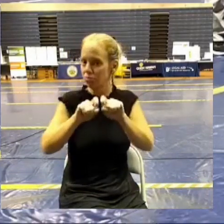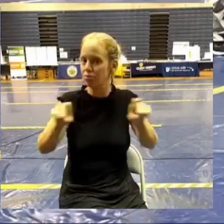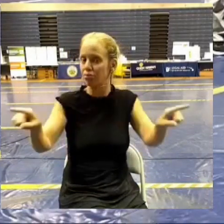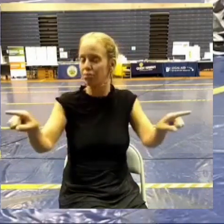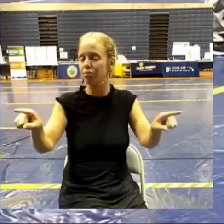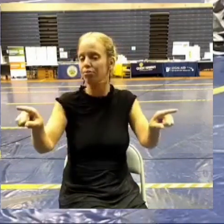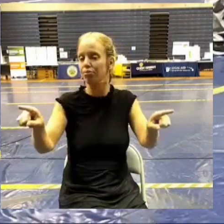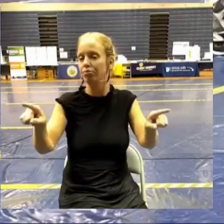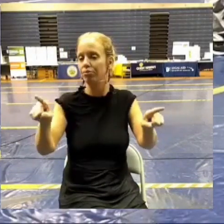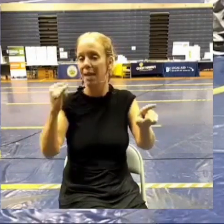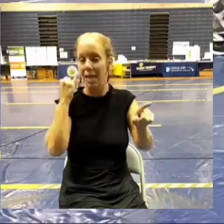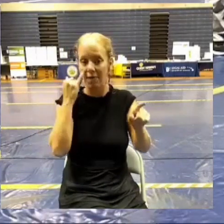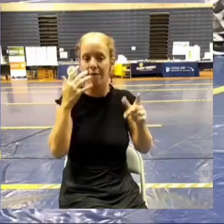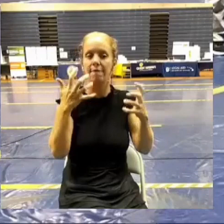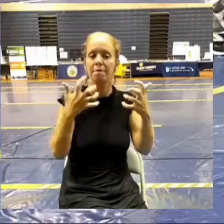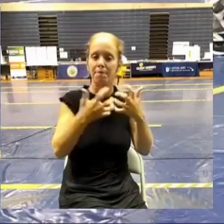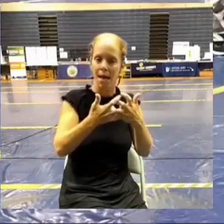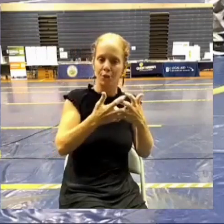now.